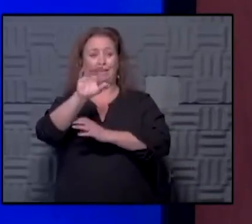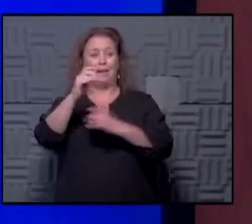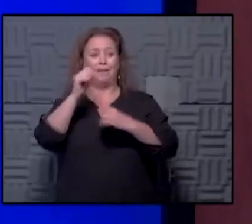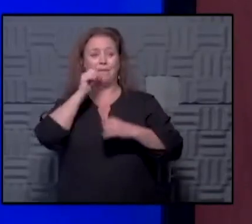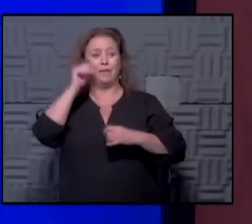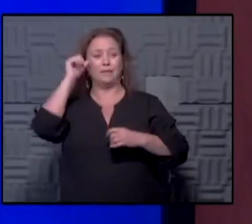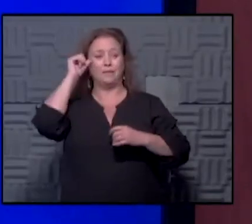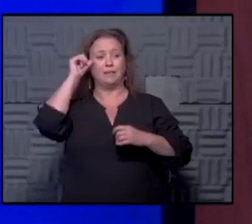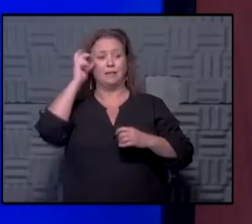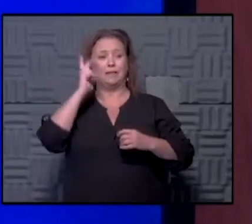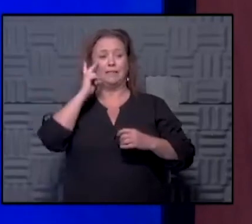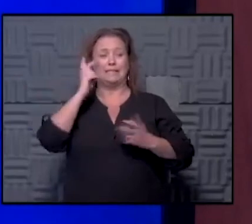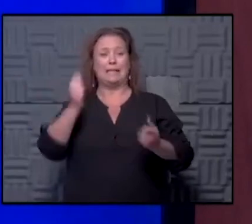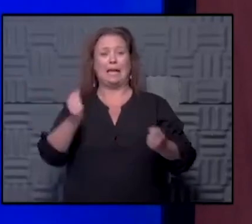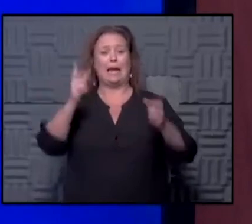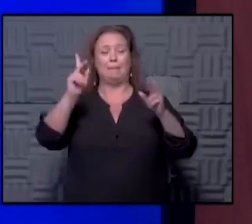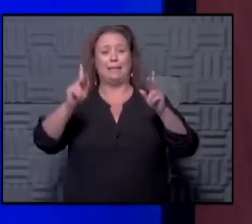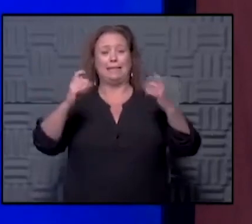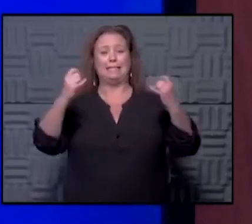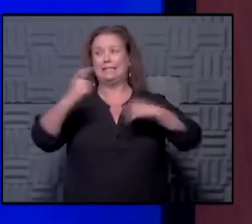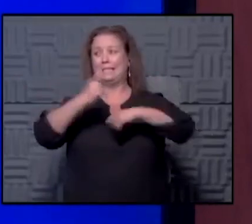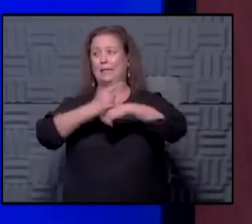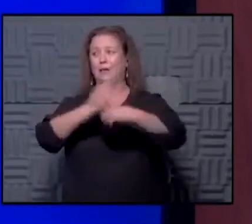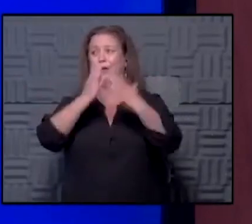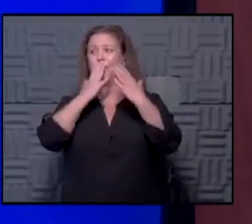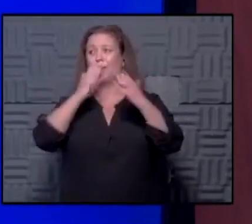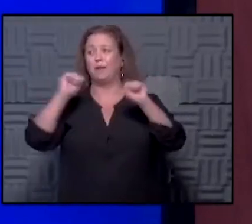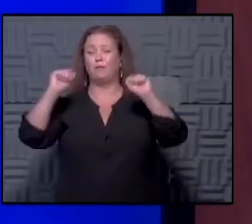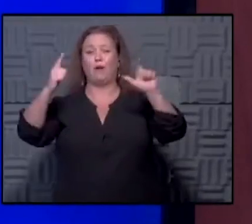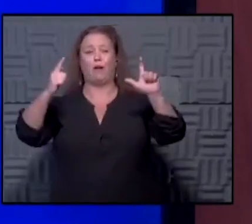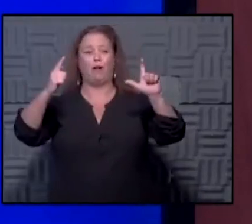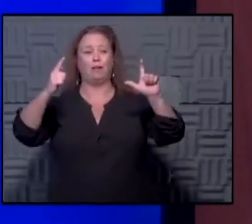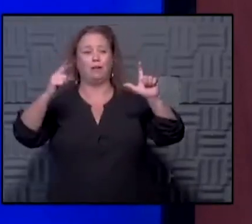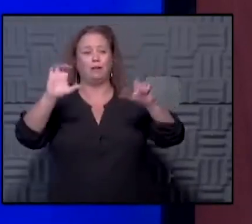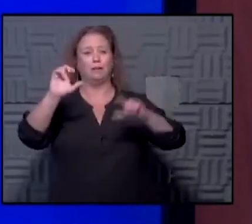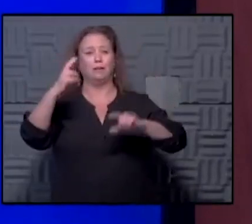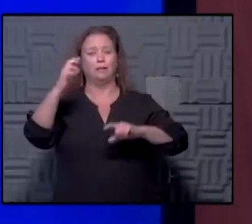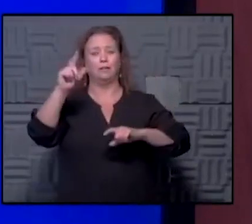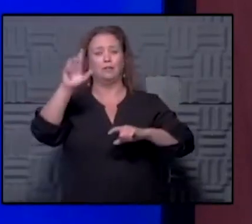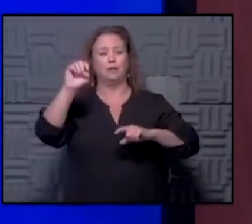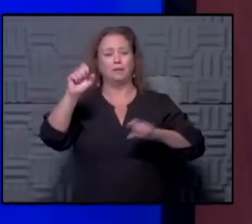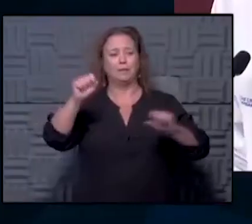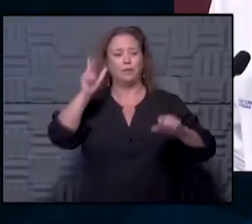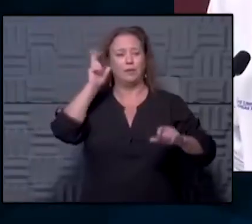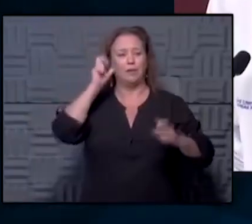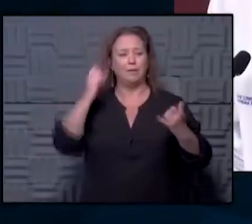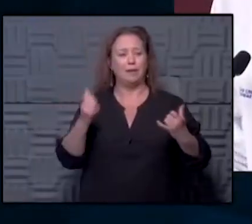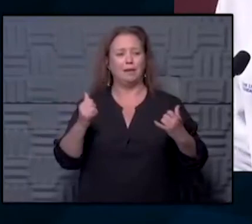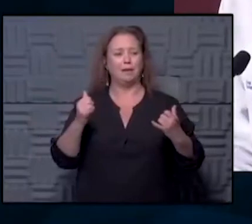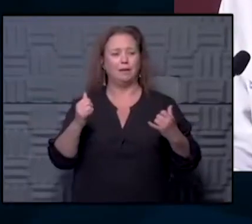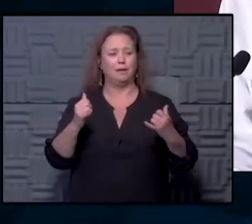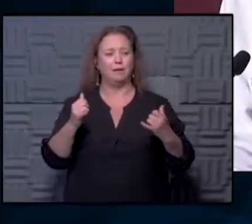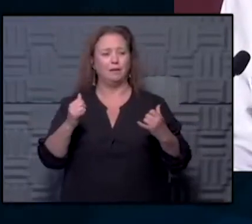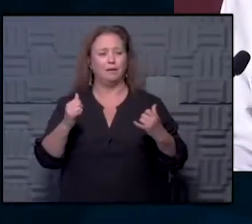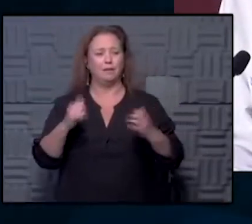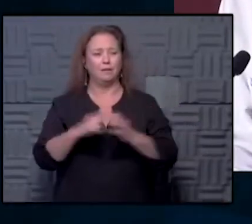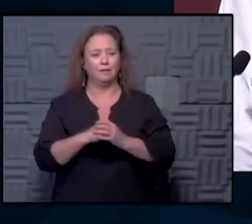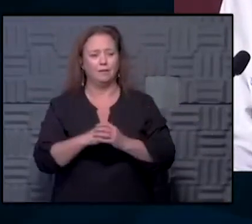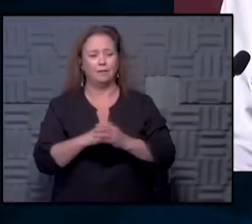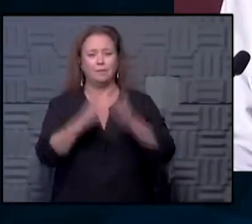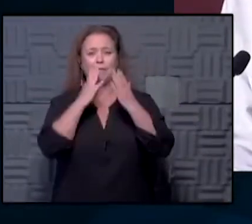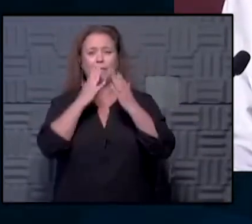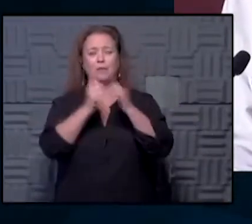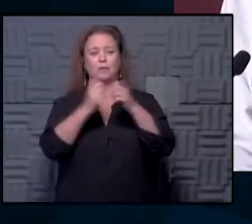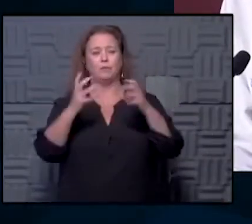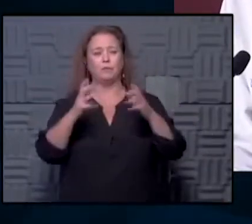yesterday. Let's see how many we can get to today. So thank you all so much. And Chelsea, I don't know if you can hear me now or we can hear you, but thank